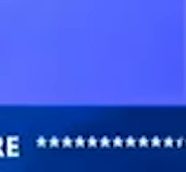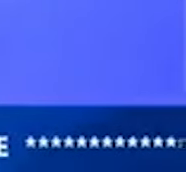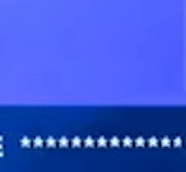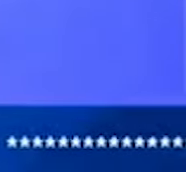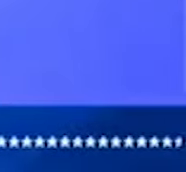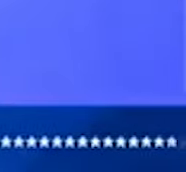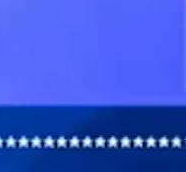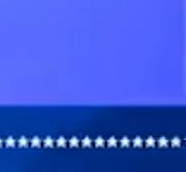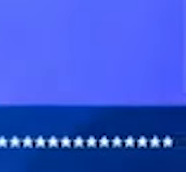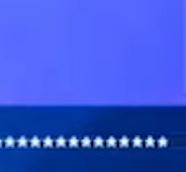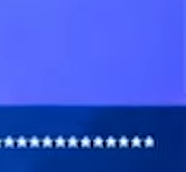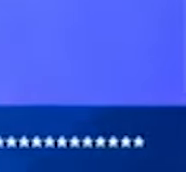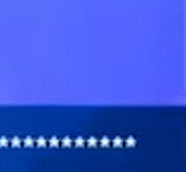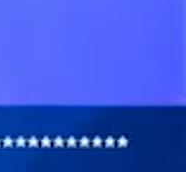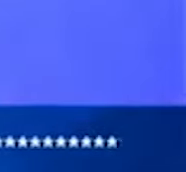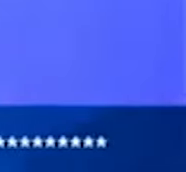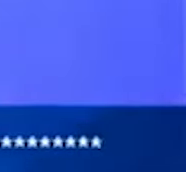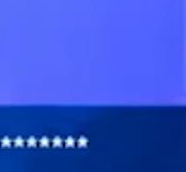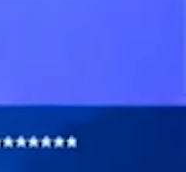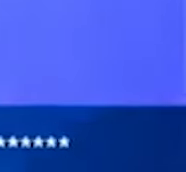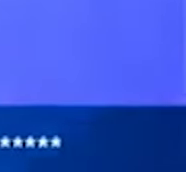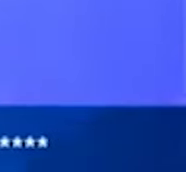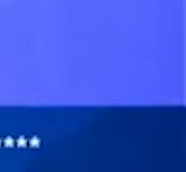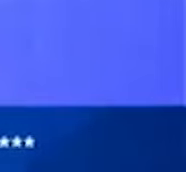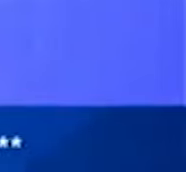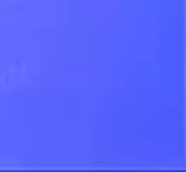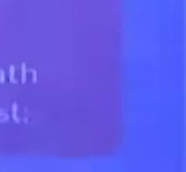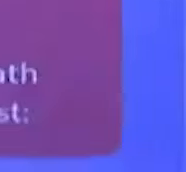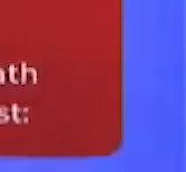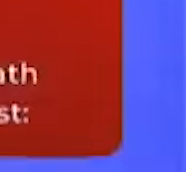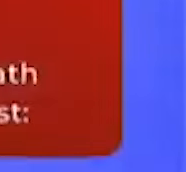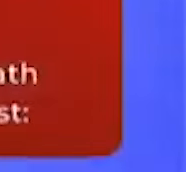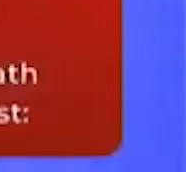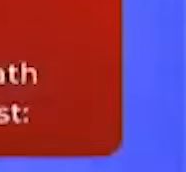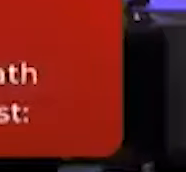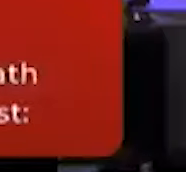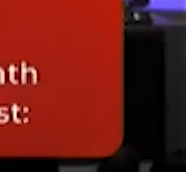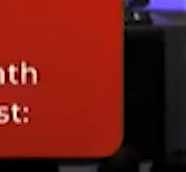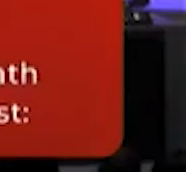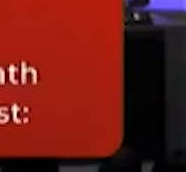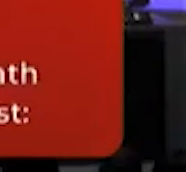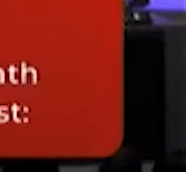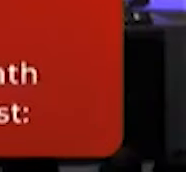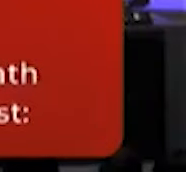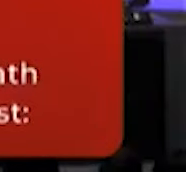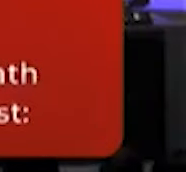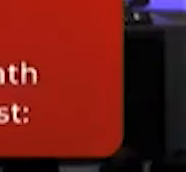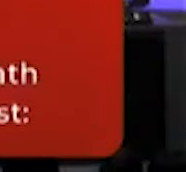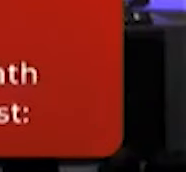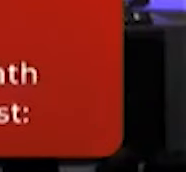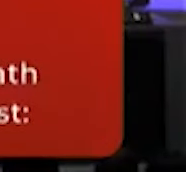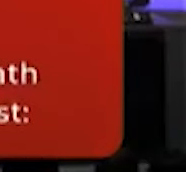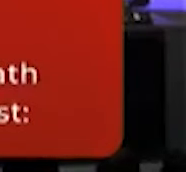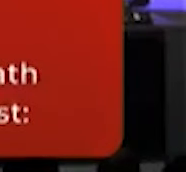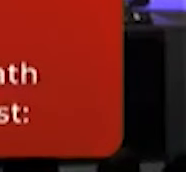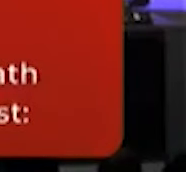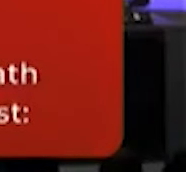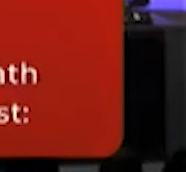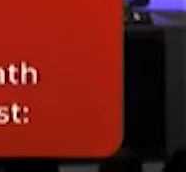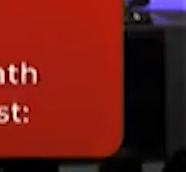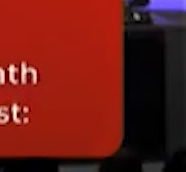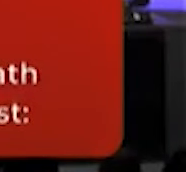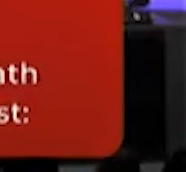all spiritual blessings in heavenly places in Christ. Do you believe that? That he that did not